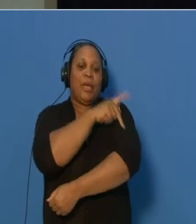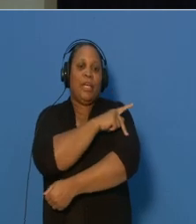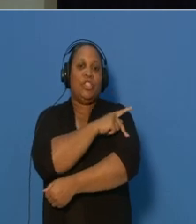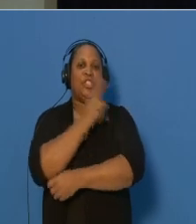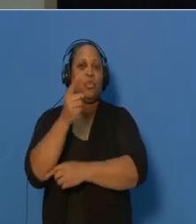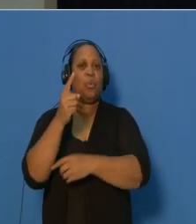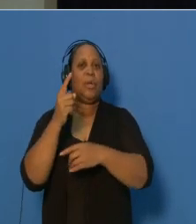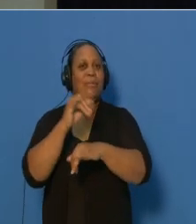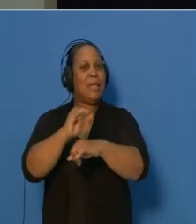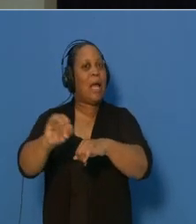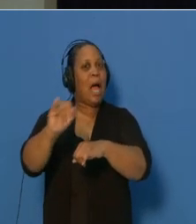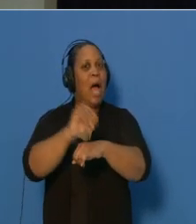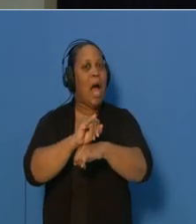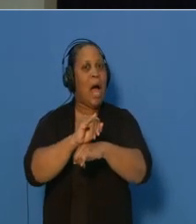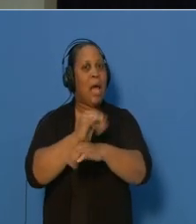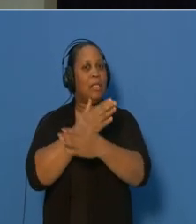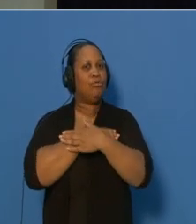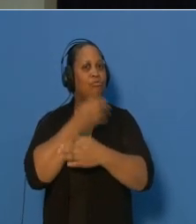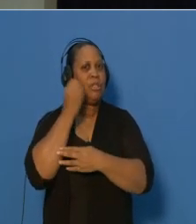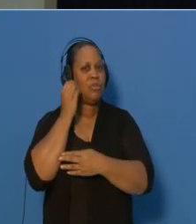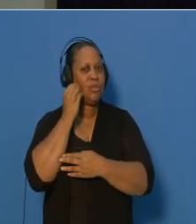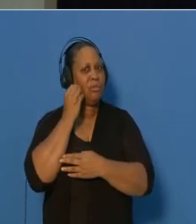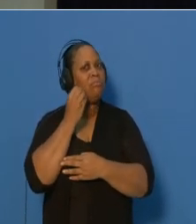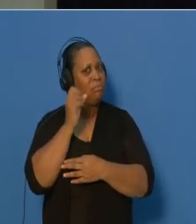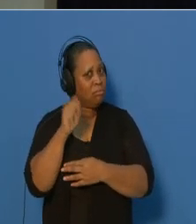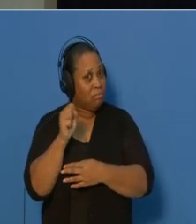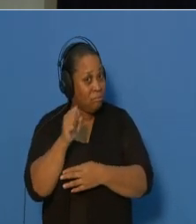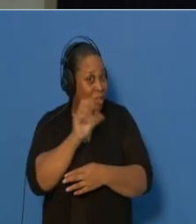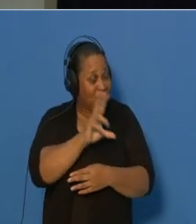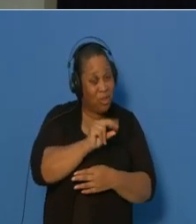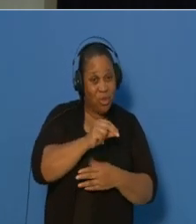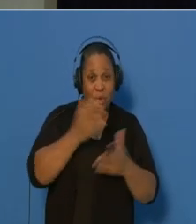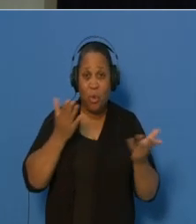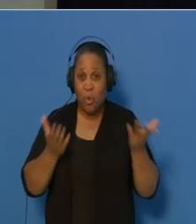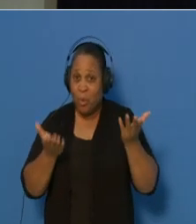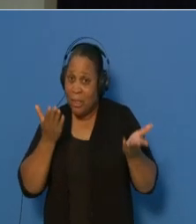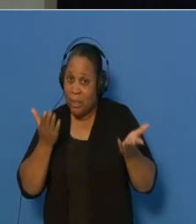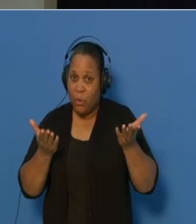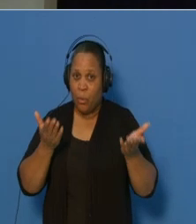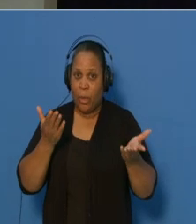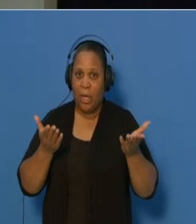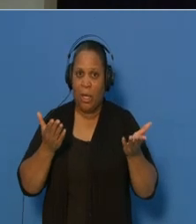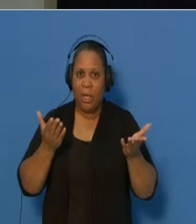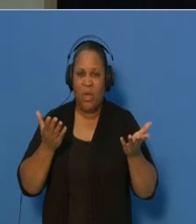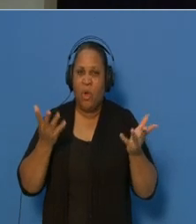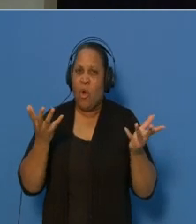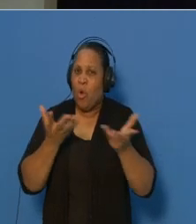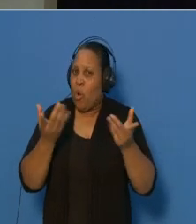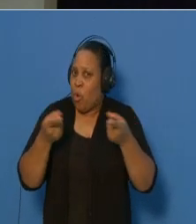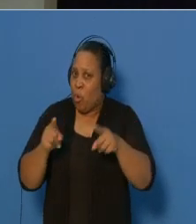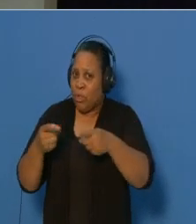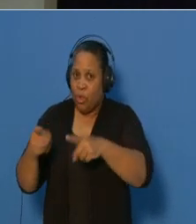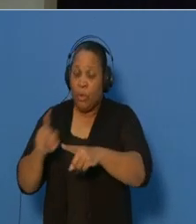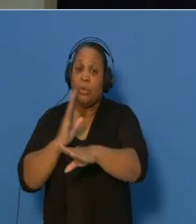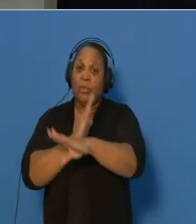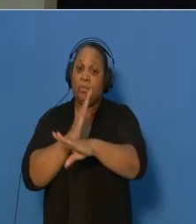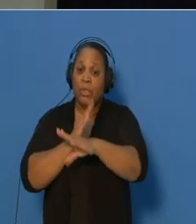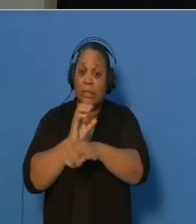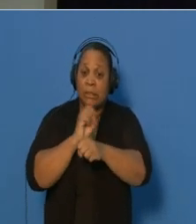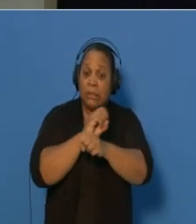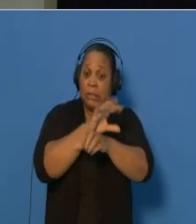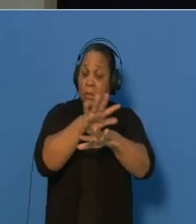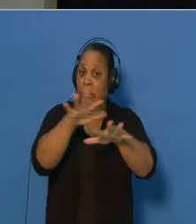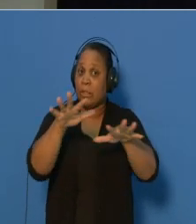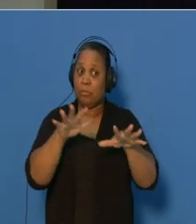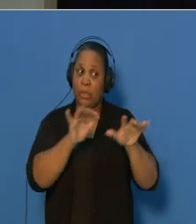island's rest homes. Can you confirm that? And can you say either way what measures are being taken to prevent spread of this